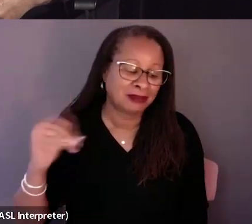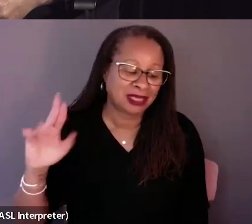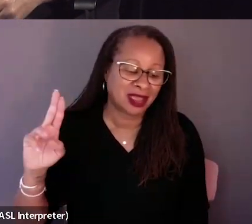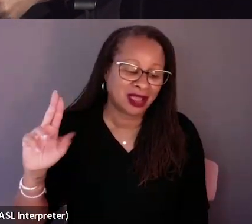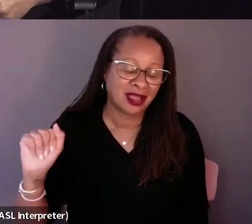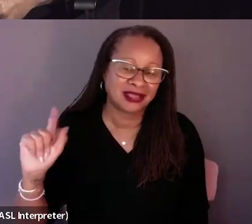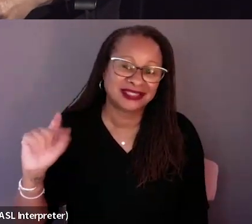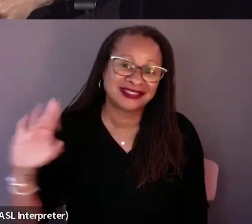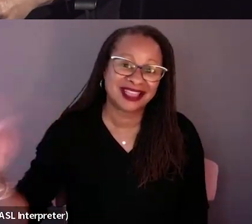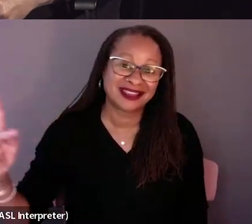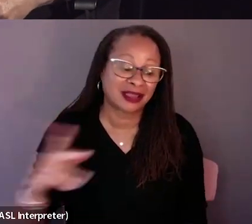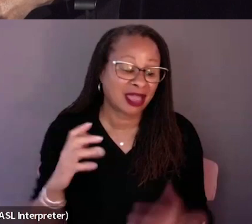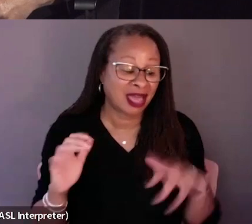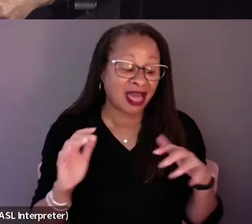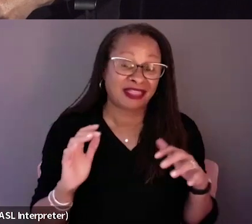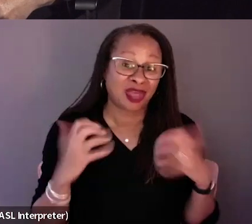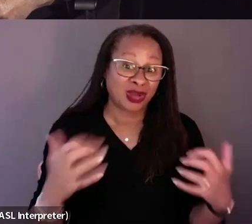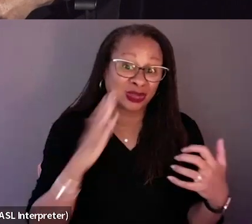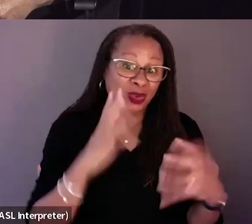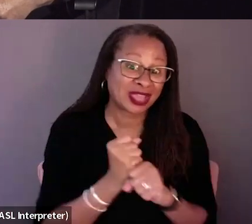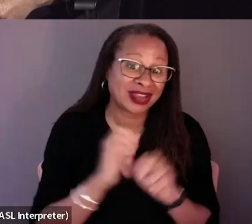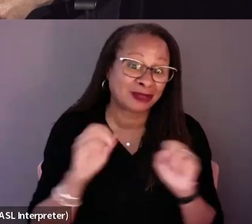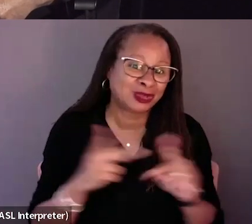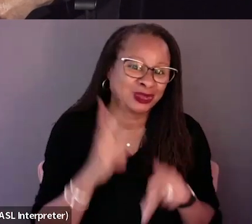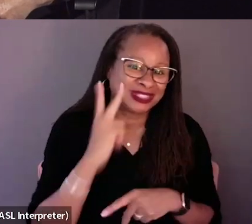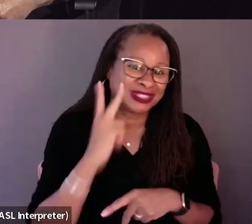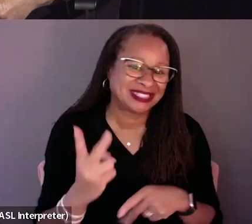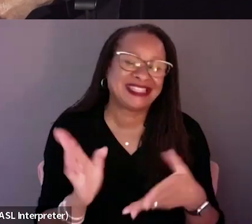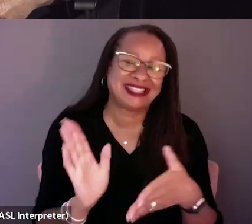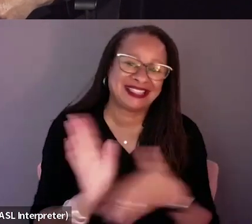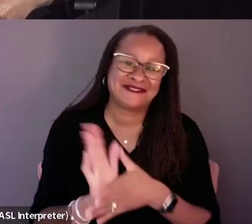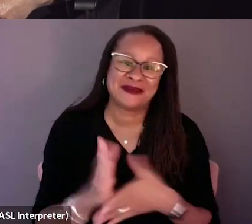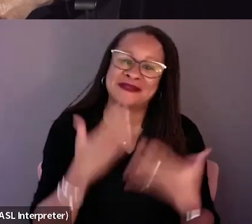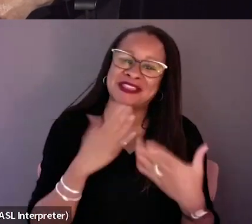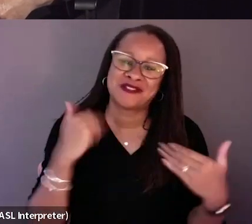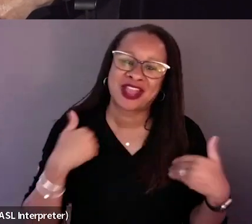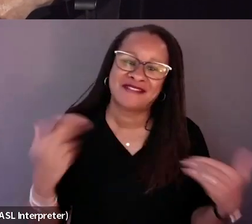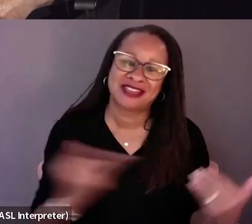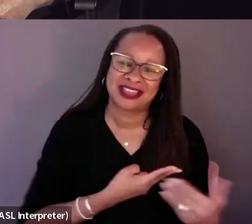theatrical audiences getting a chance to see the film. Thank you so much. Thank you for having us.